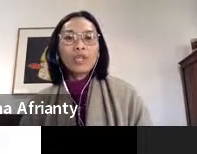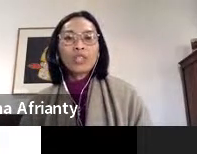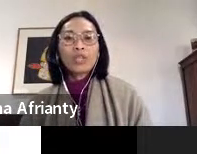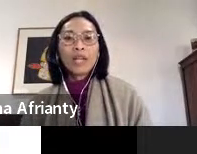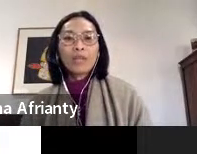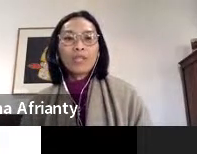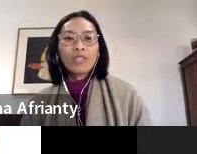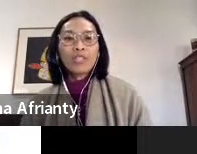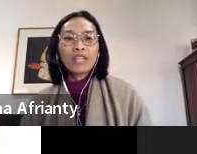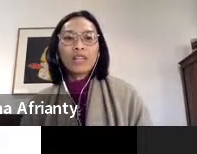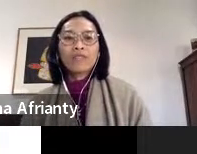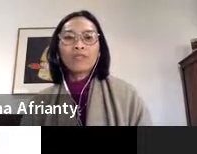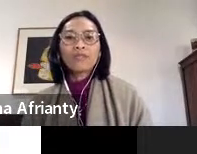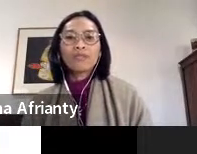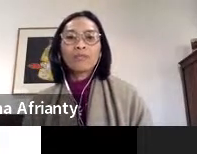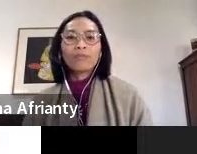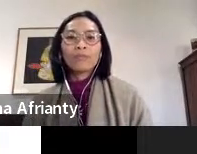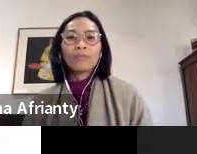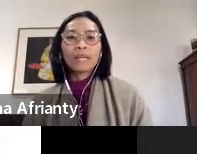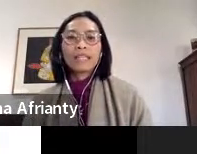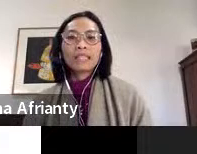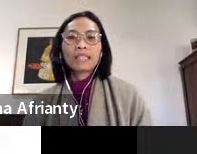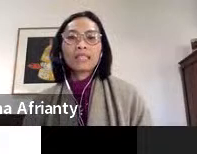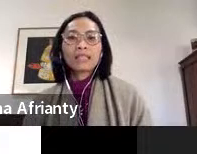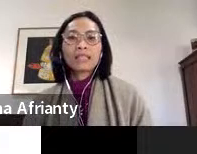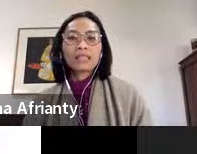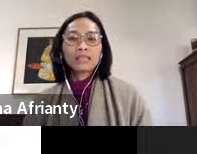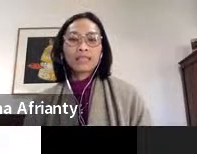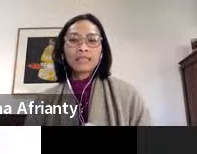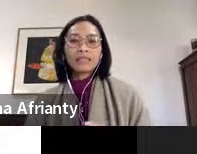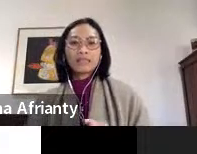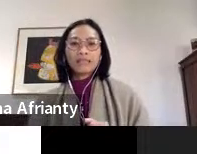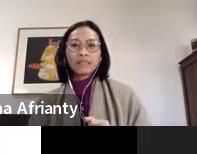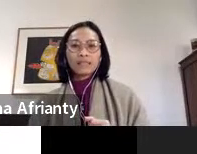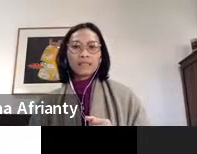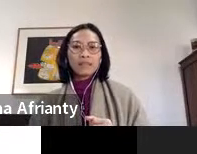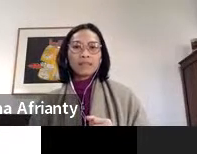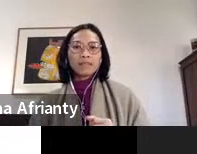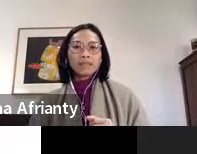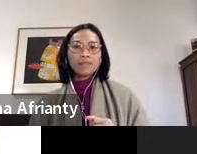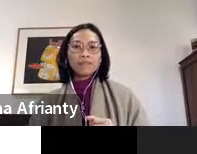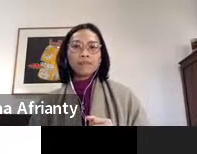Now you need to unmute yourself, Pak Hans.